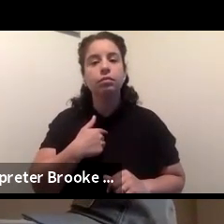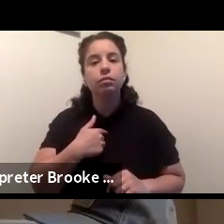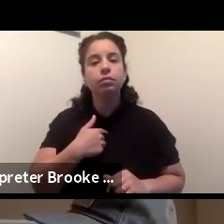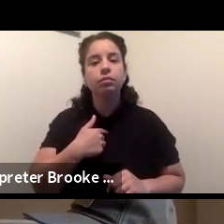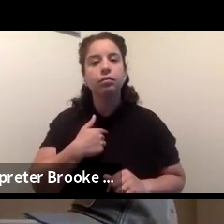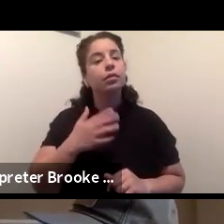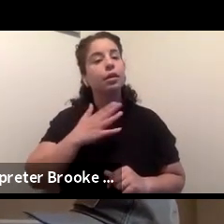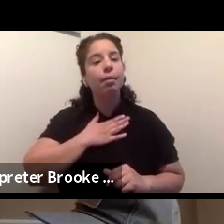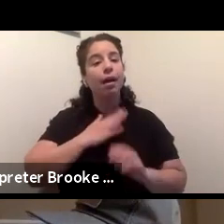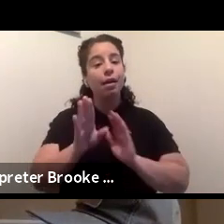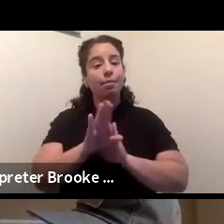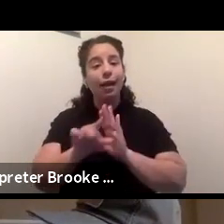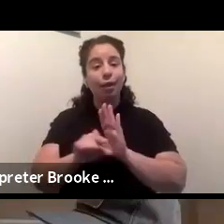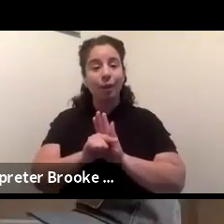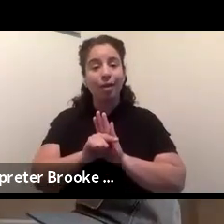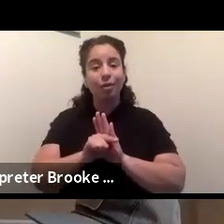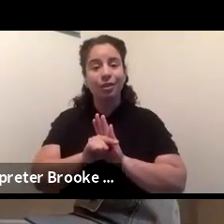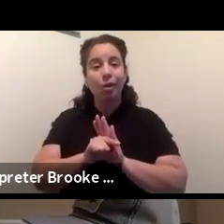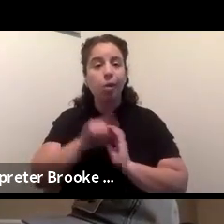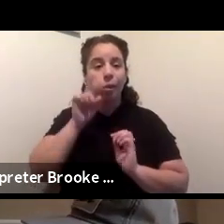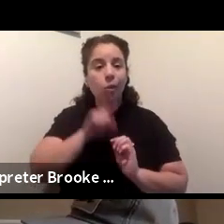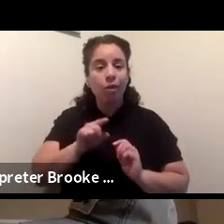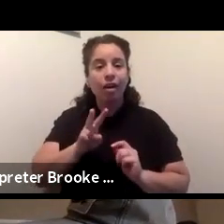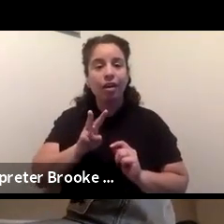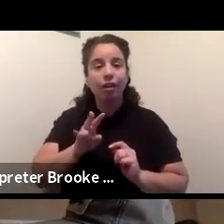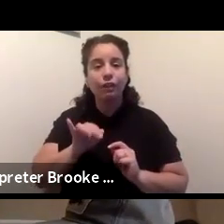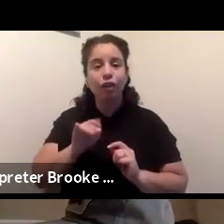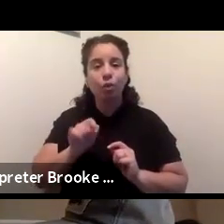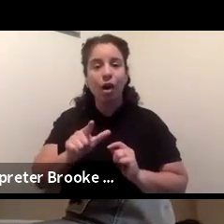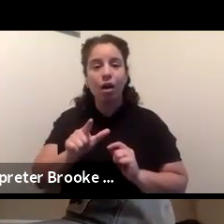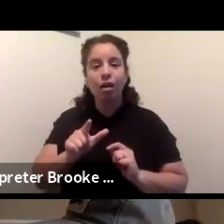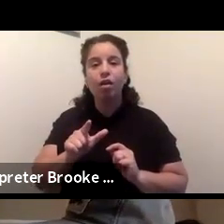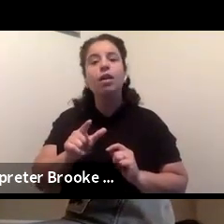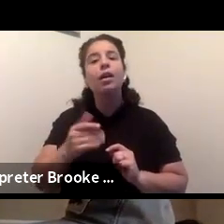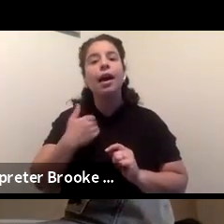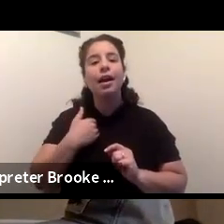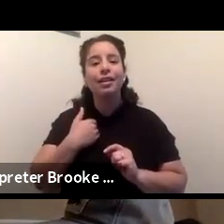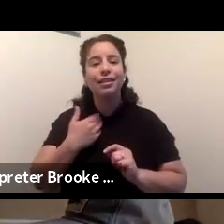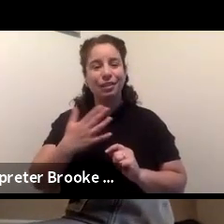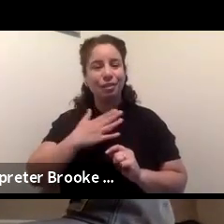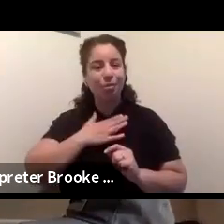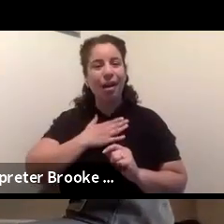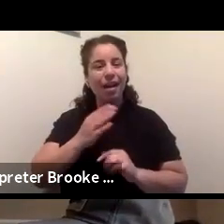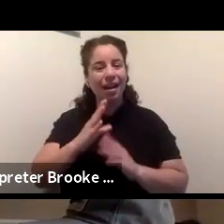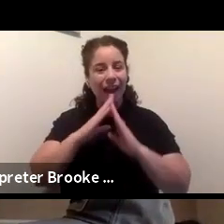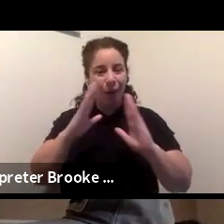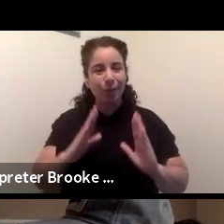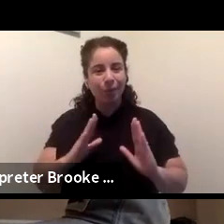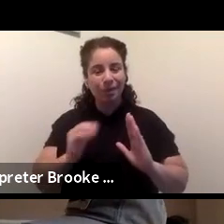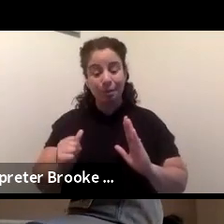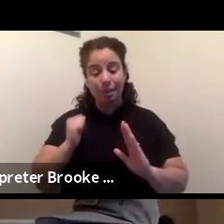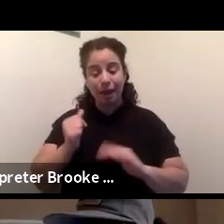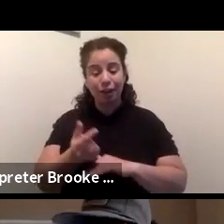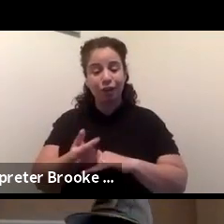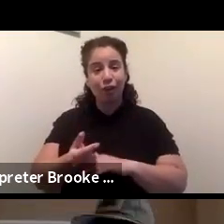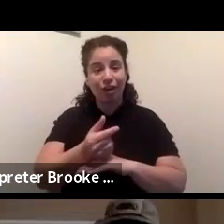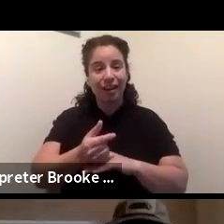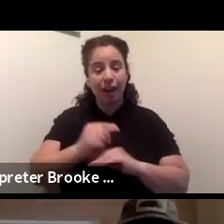virtual background. Behind me is a photo of the garden at my house. Her name is